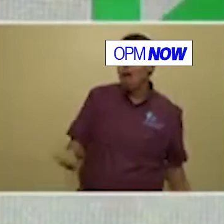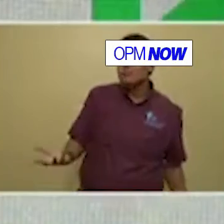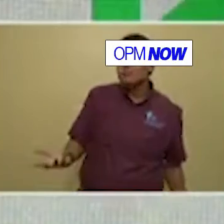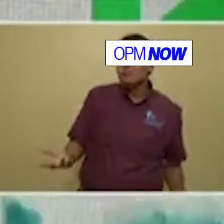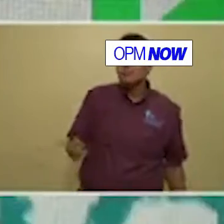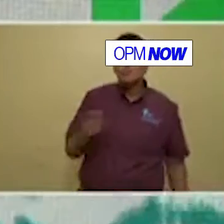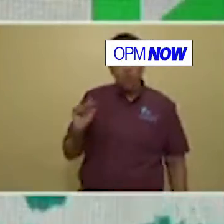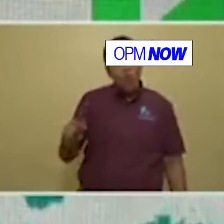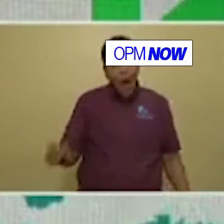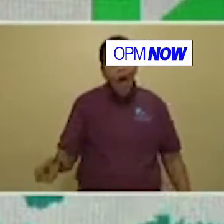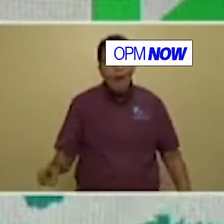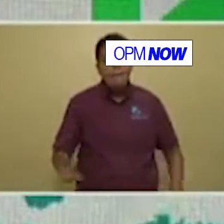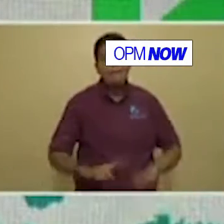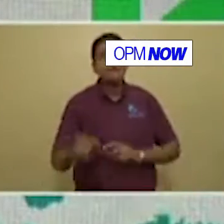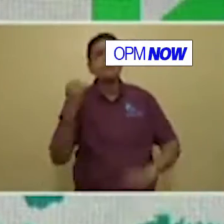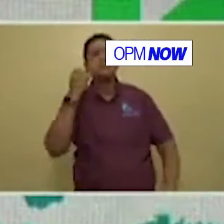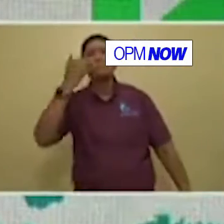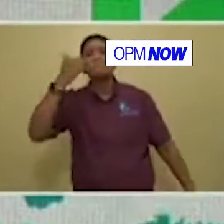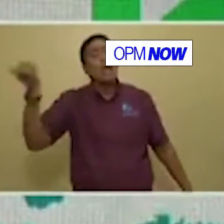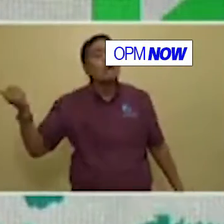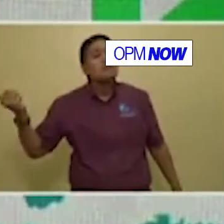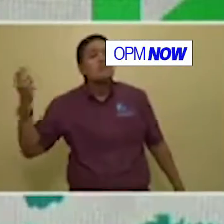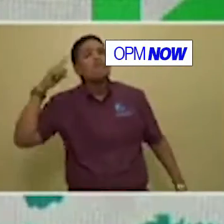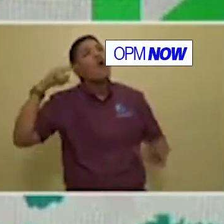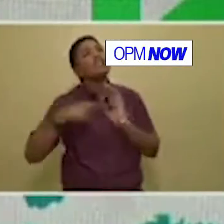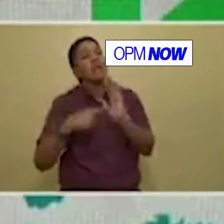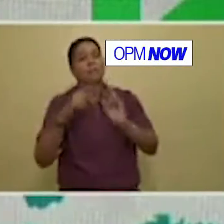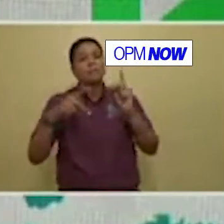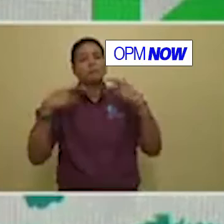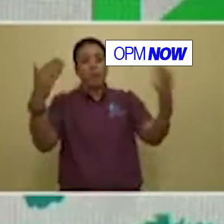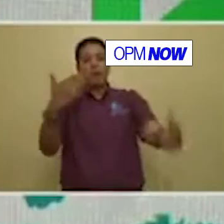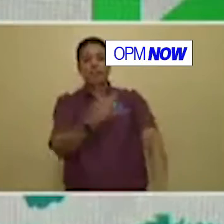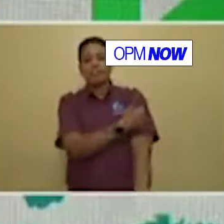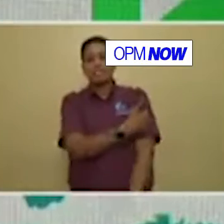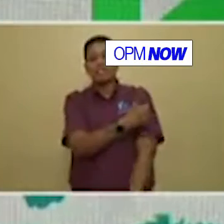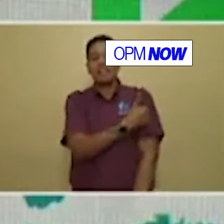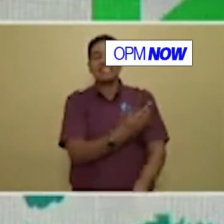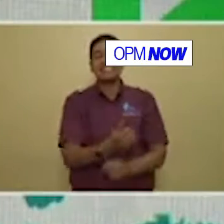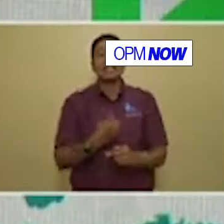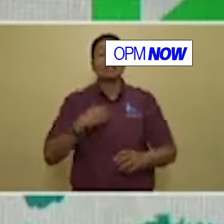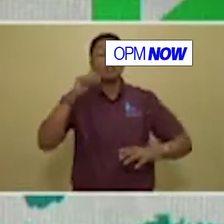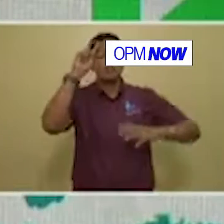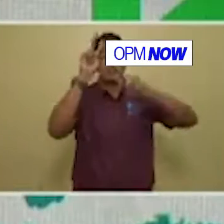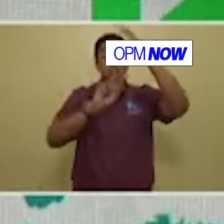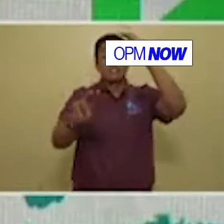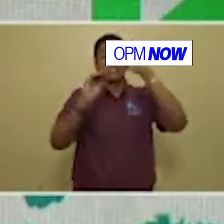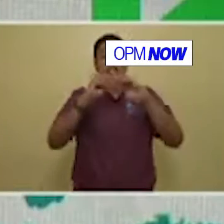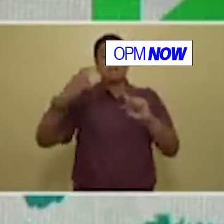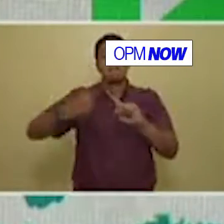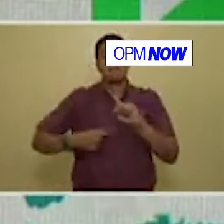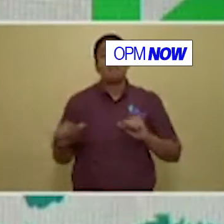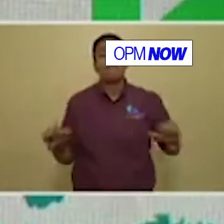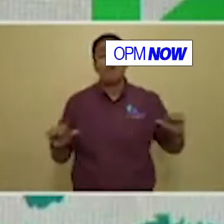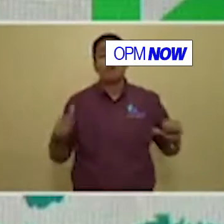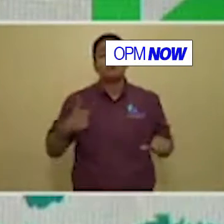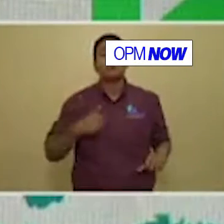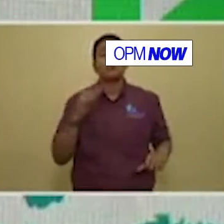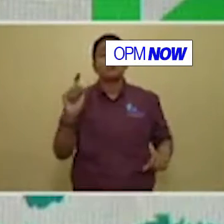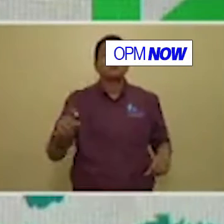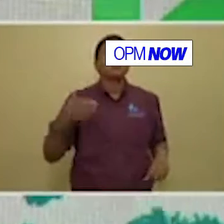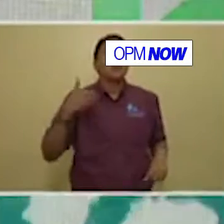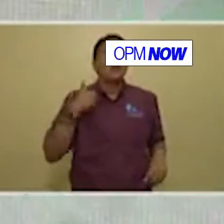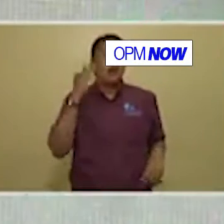better, if you get vaccinated, for example, we're projecting that in the month of August we should